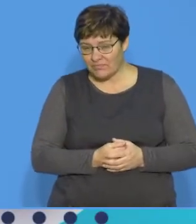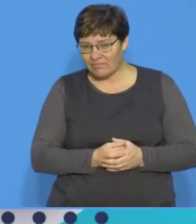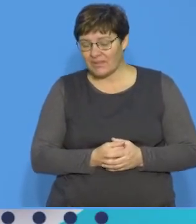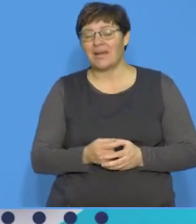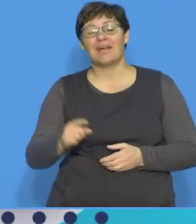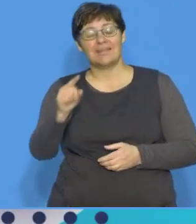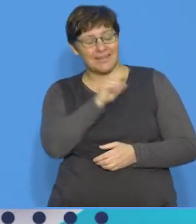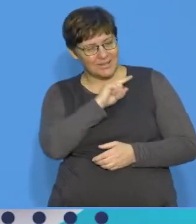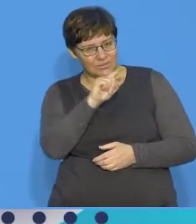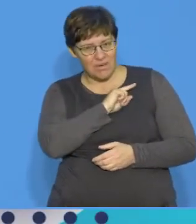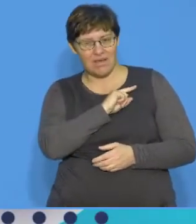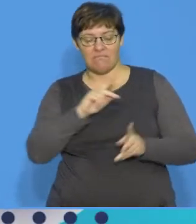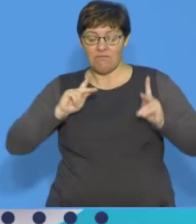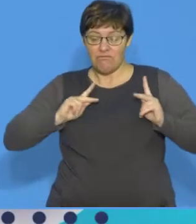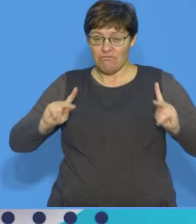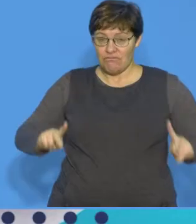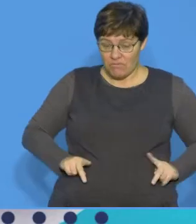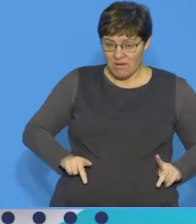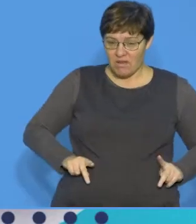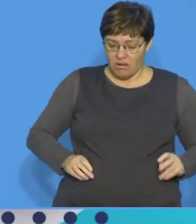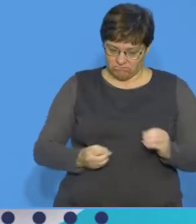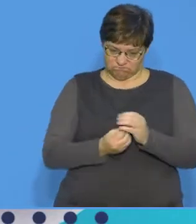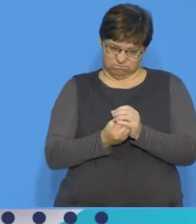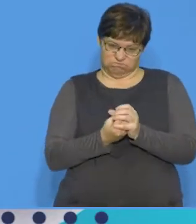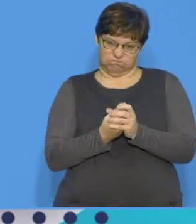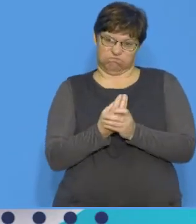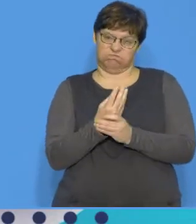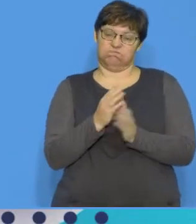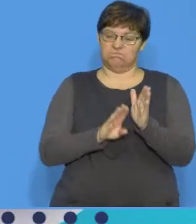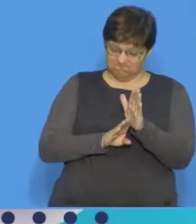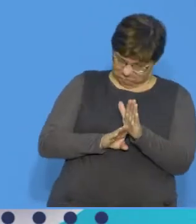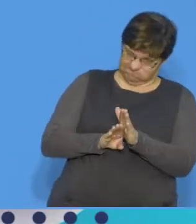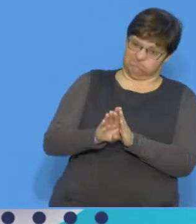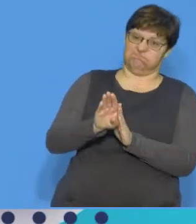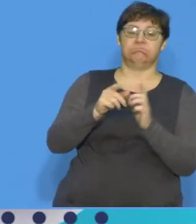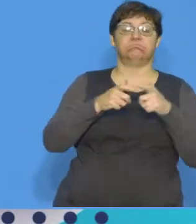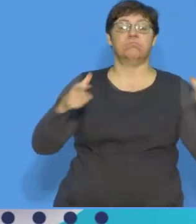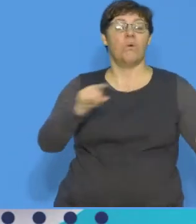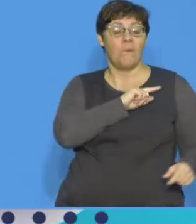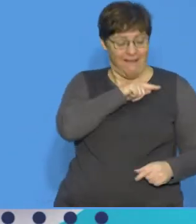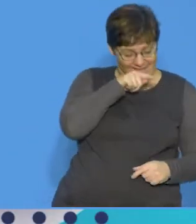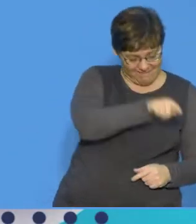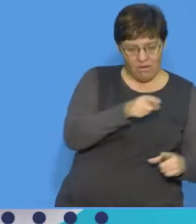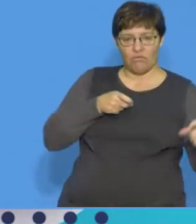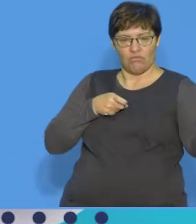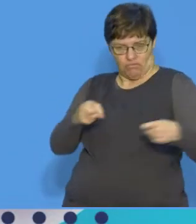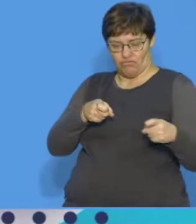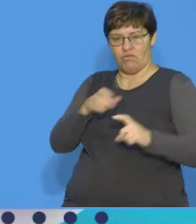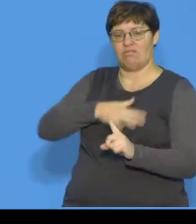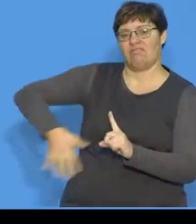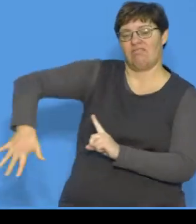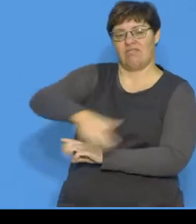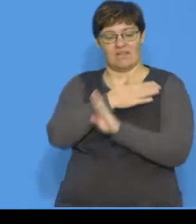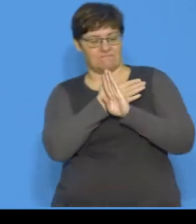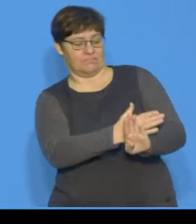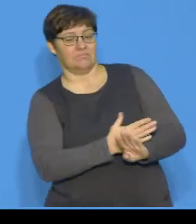we see the human population growth curve as being exponential even today.